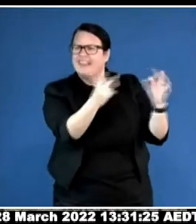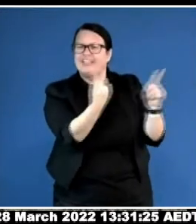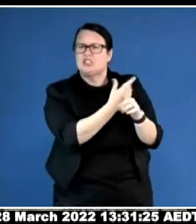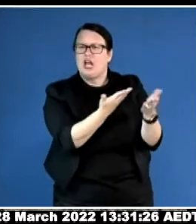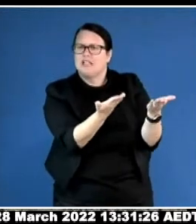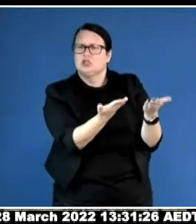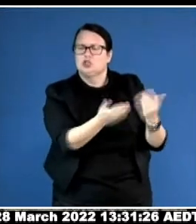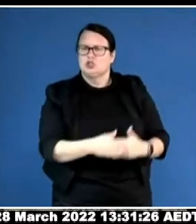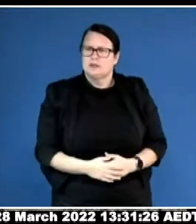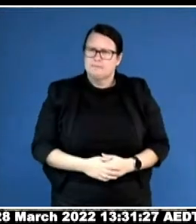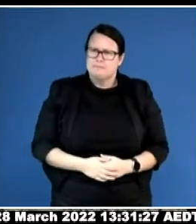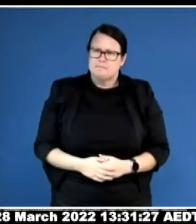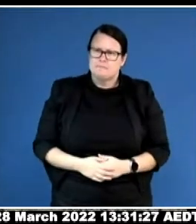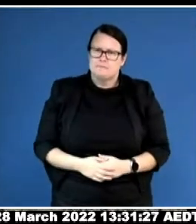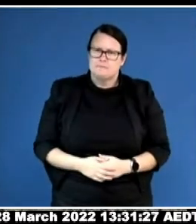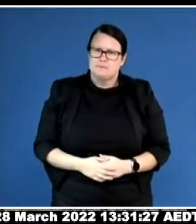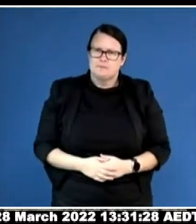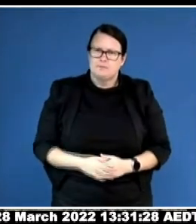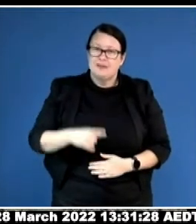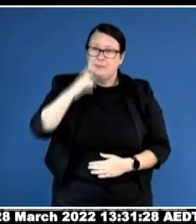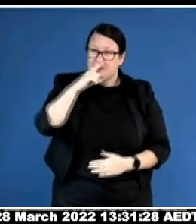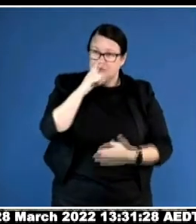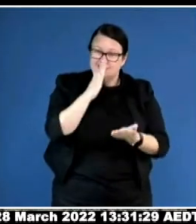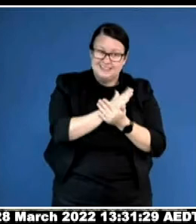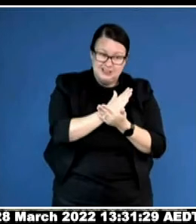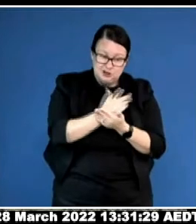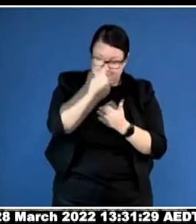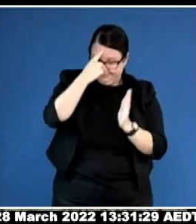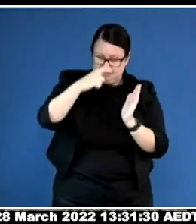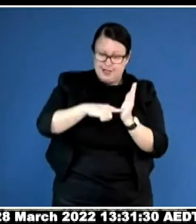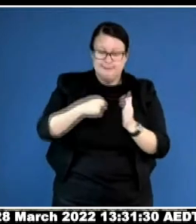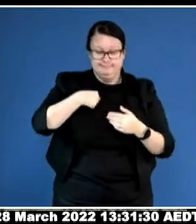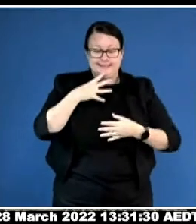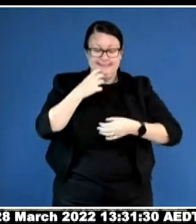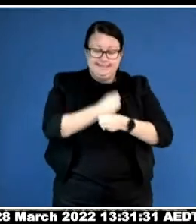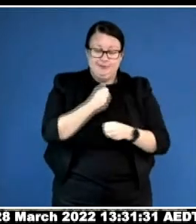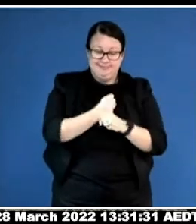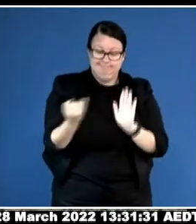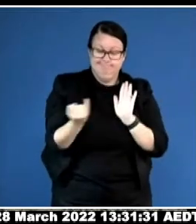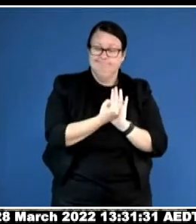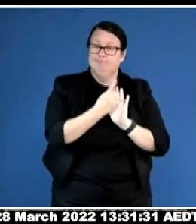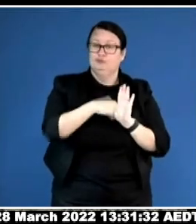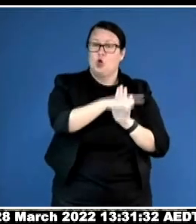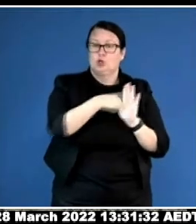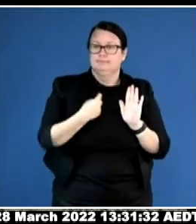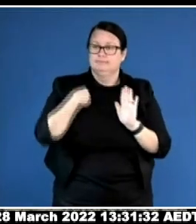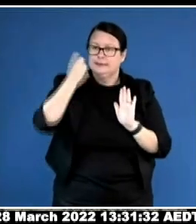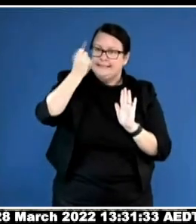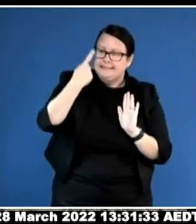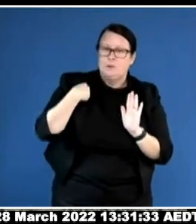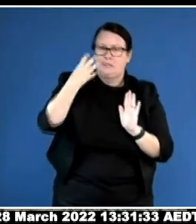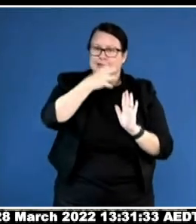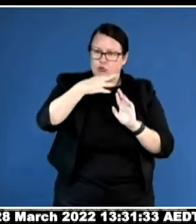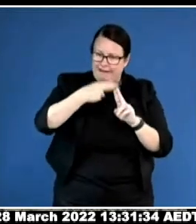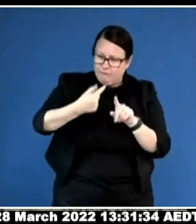know, that need to acknowledge that, yes, as a government, we have failed and we understand that and we are sorry and we are